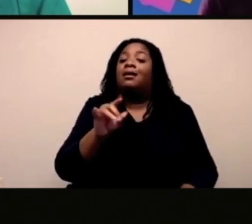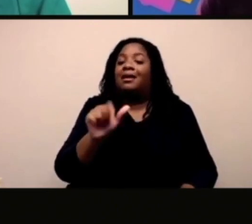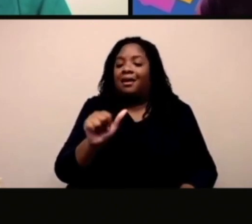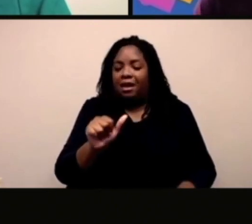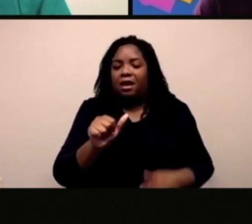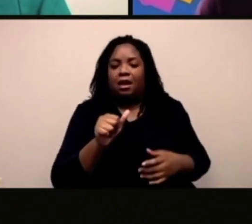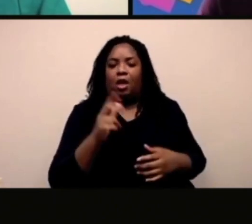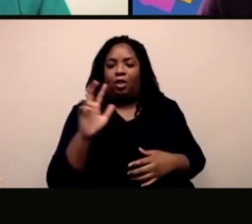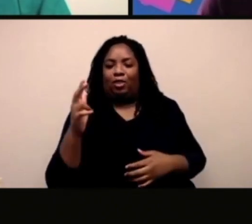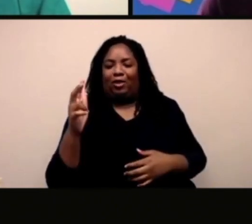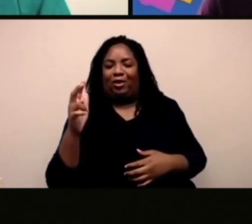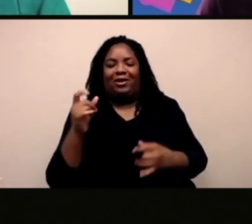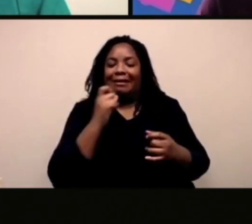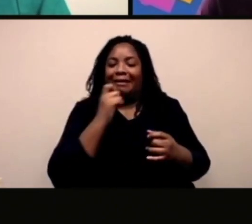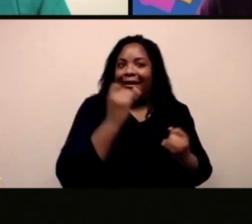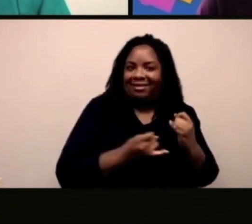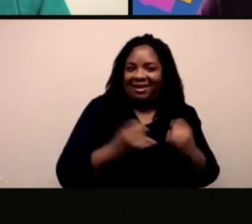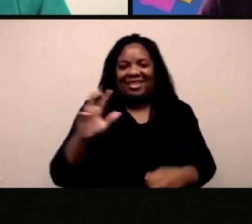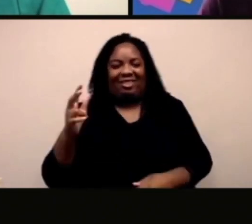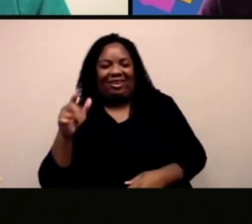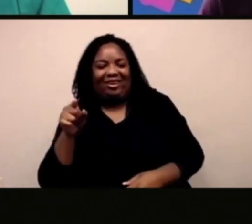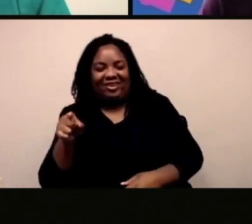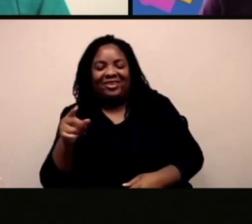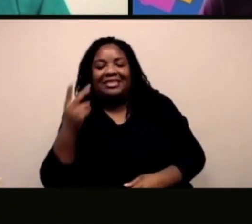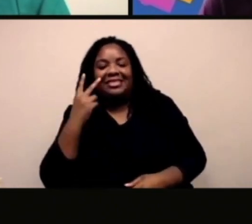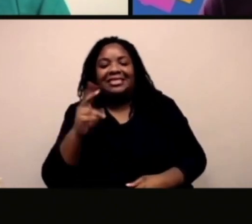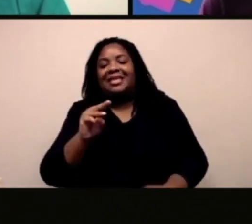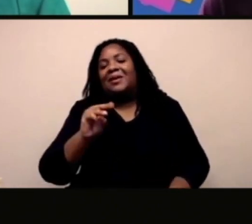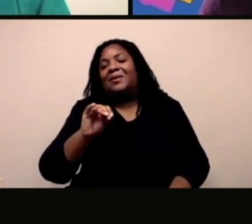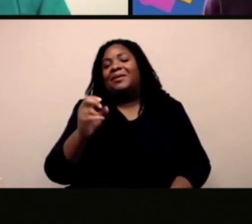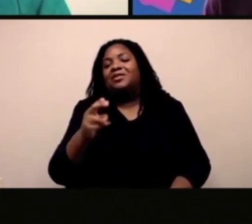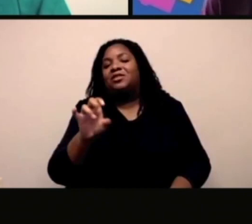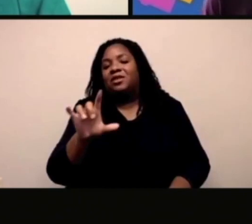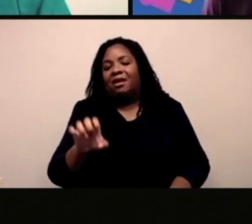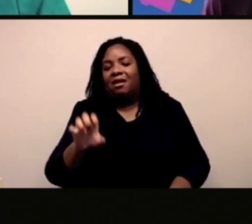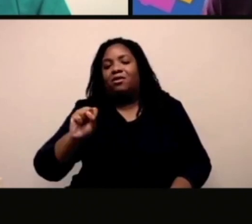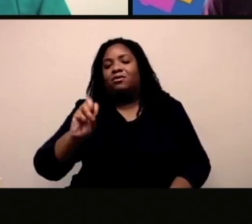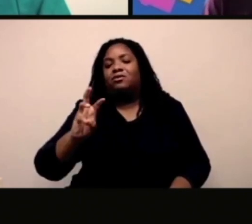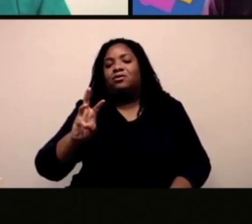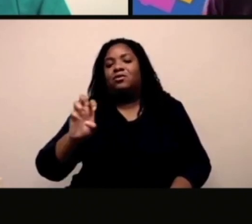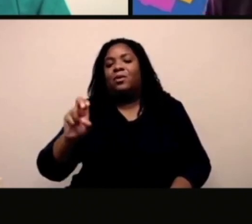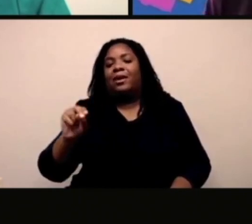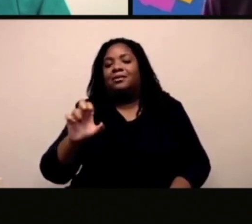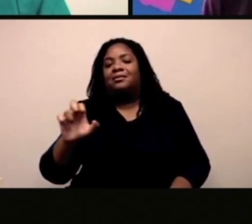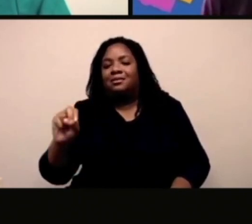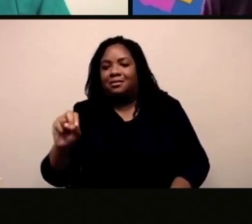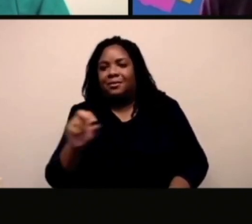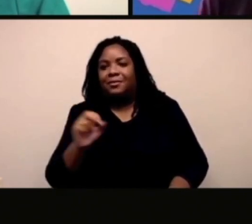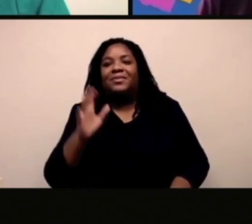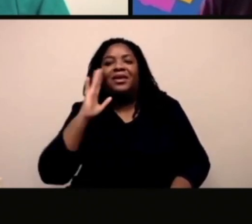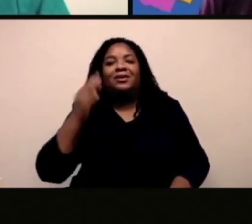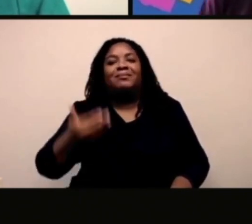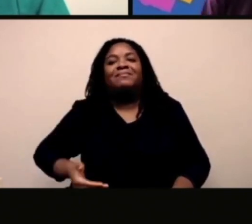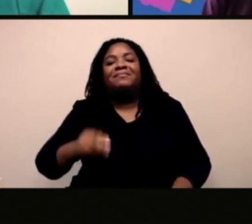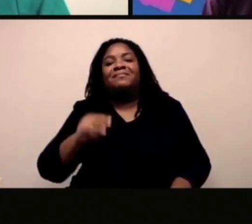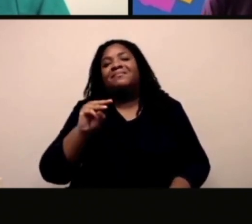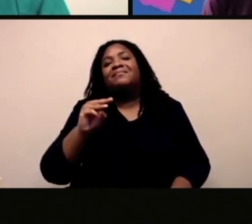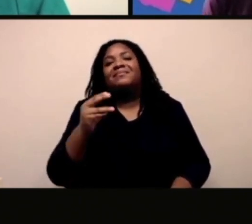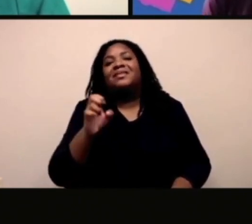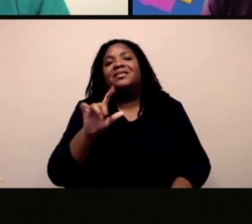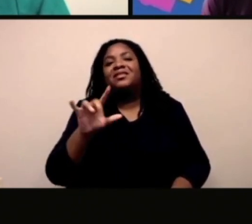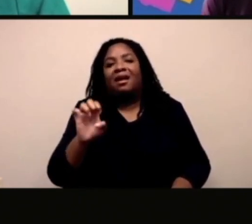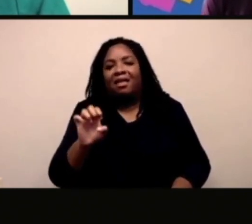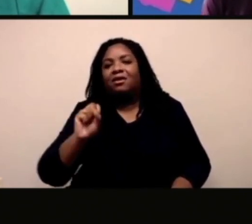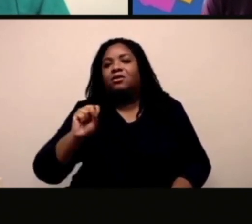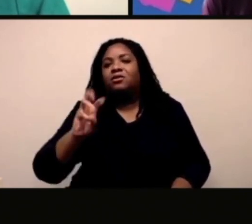last on the screen but not least, we have Michelle Swensson. Hello, everyone. My name is Michelle Swensson. I'm actually